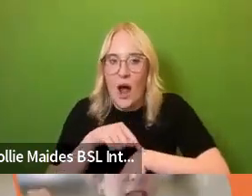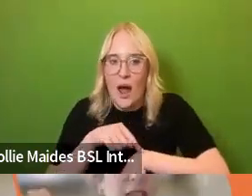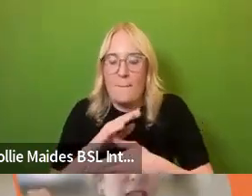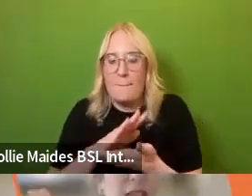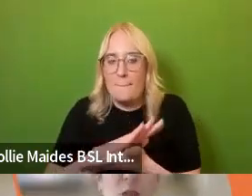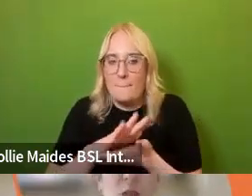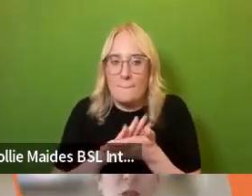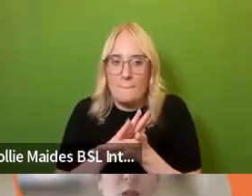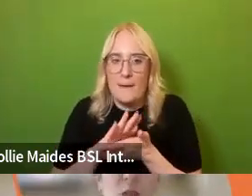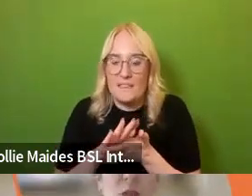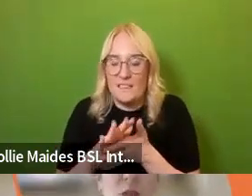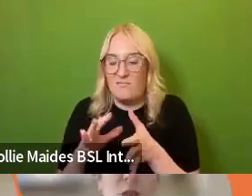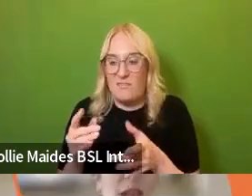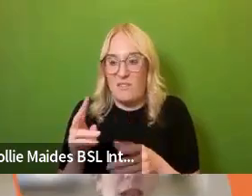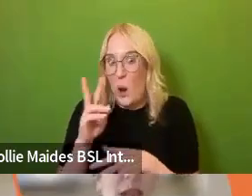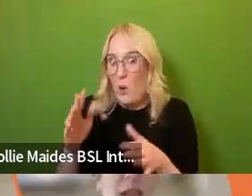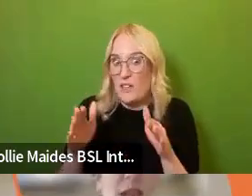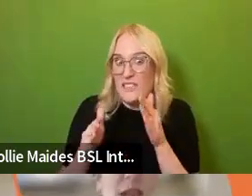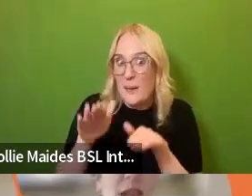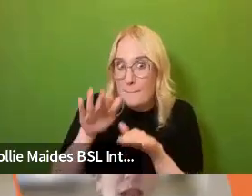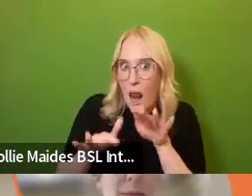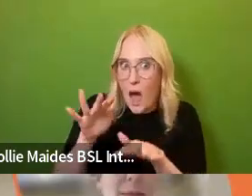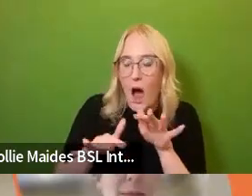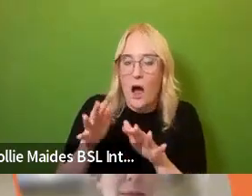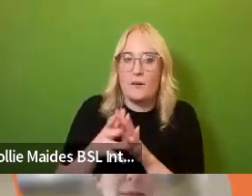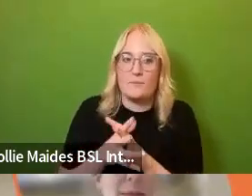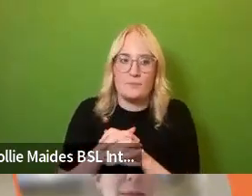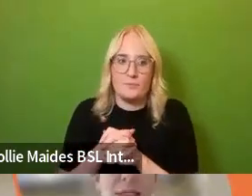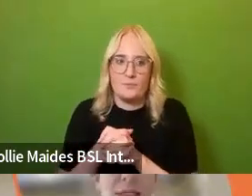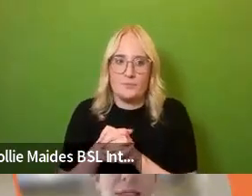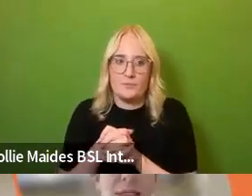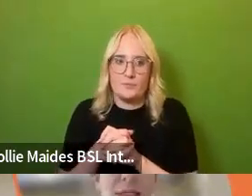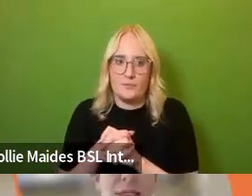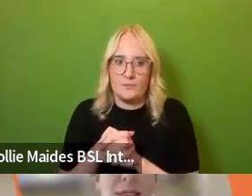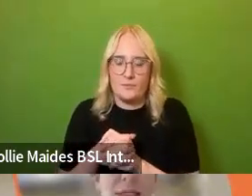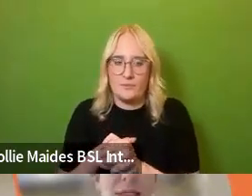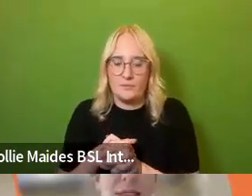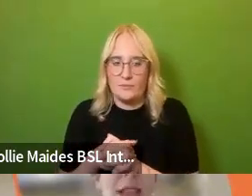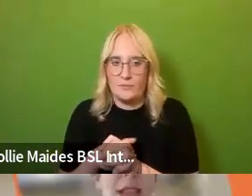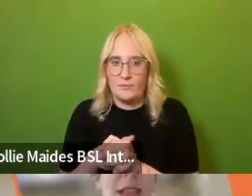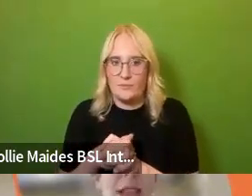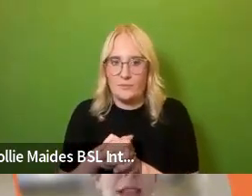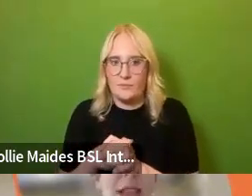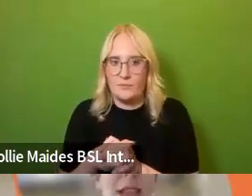body's stress hormone, when exposed to sensory stimuli.